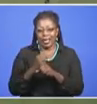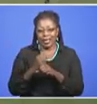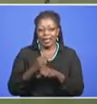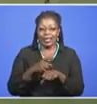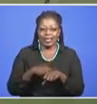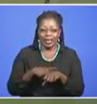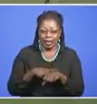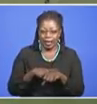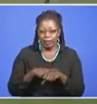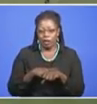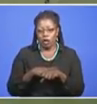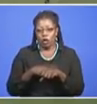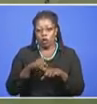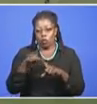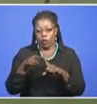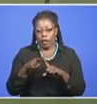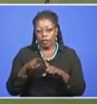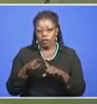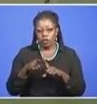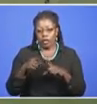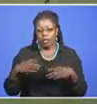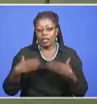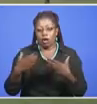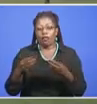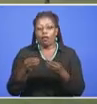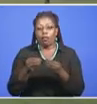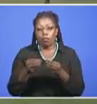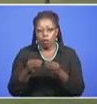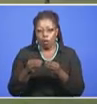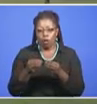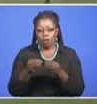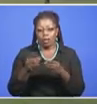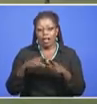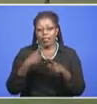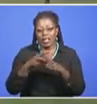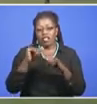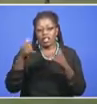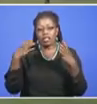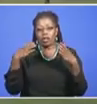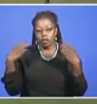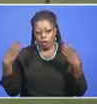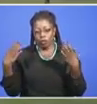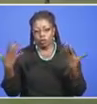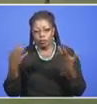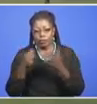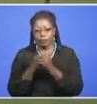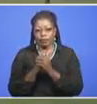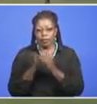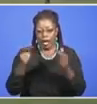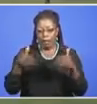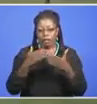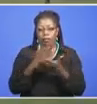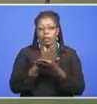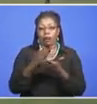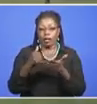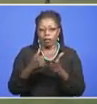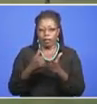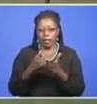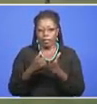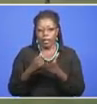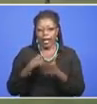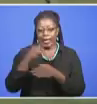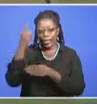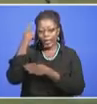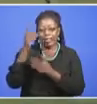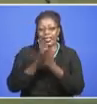feel that you can offer more than just being a coach, then you put yourself in that position, and I'm glad to be a part of it. You know, I think it's